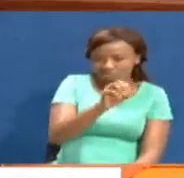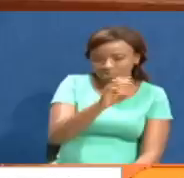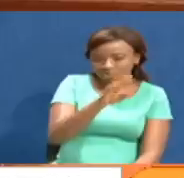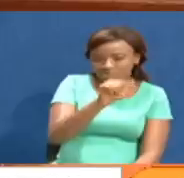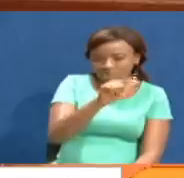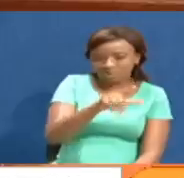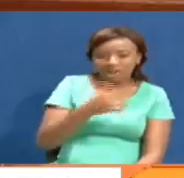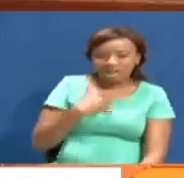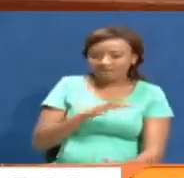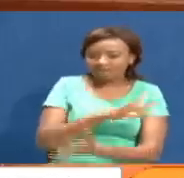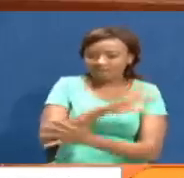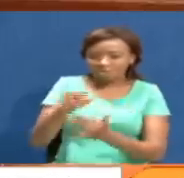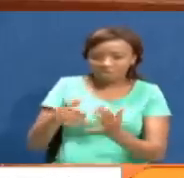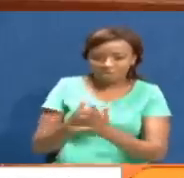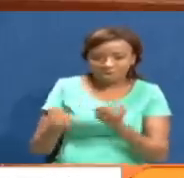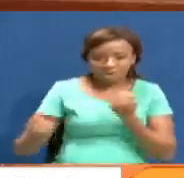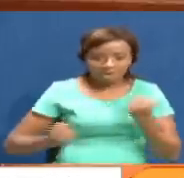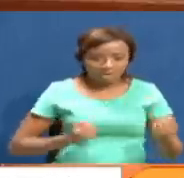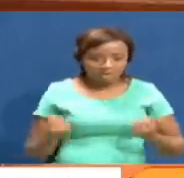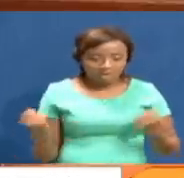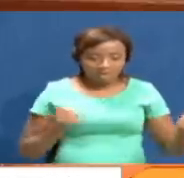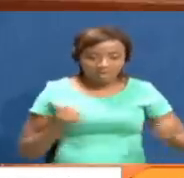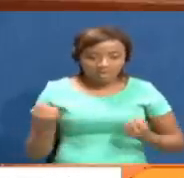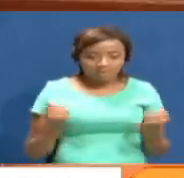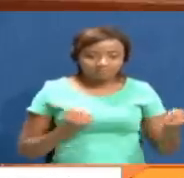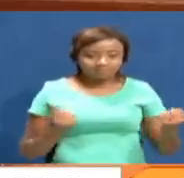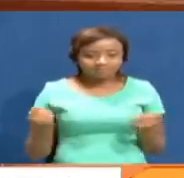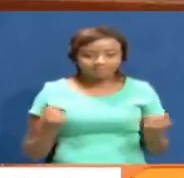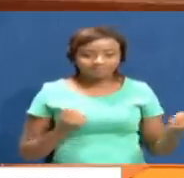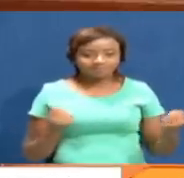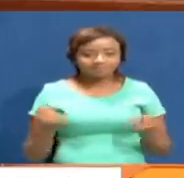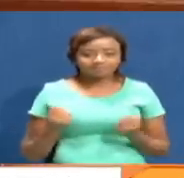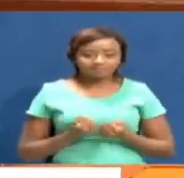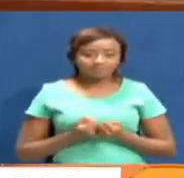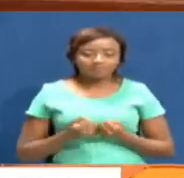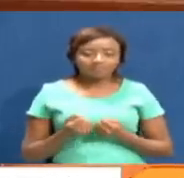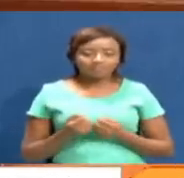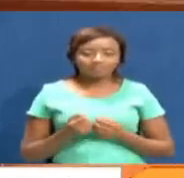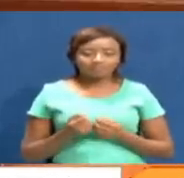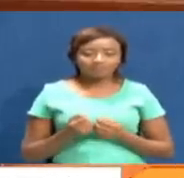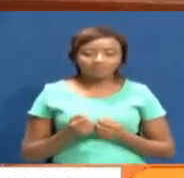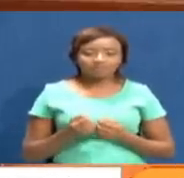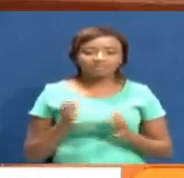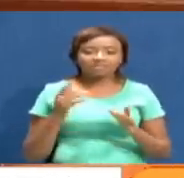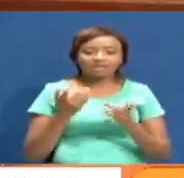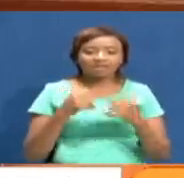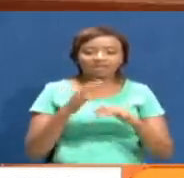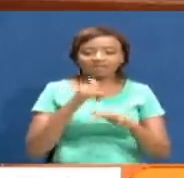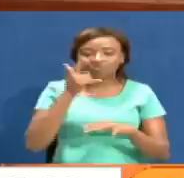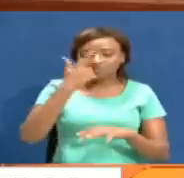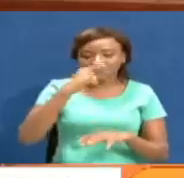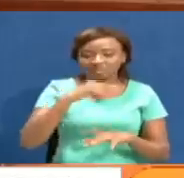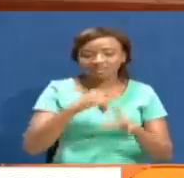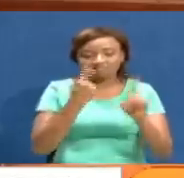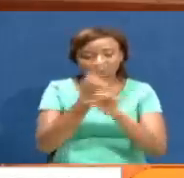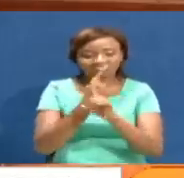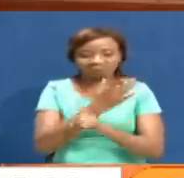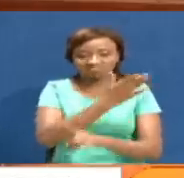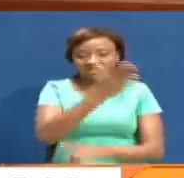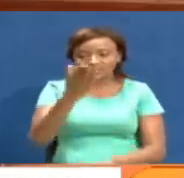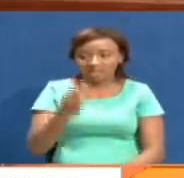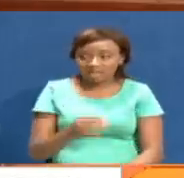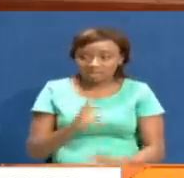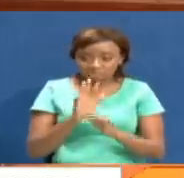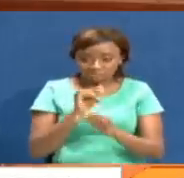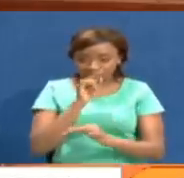will house all those areas from Thika and so forth. So in that